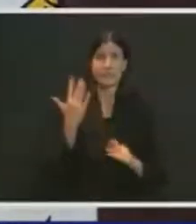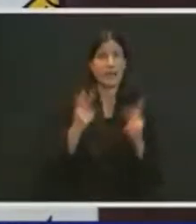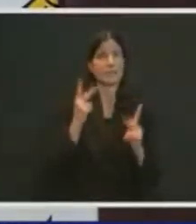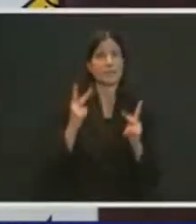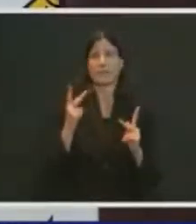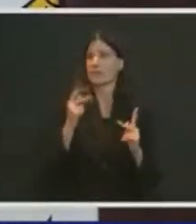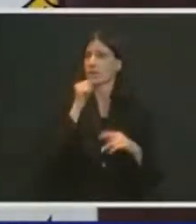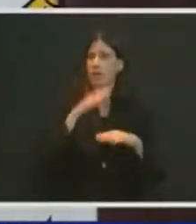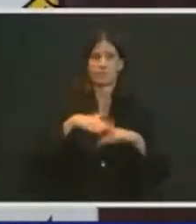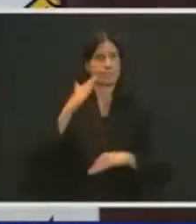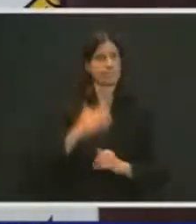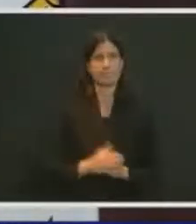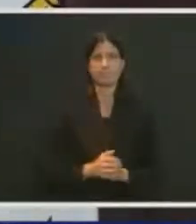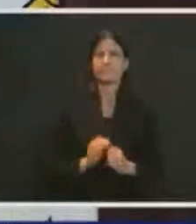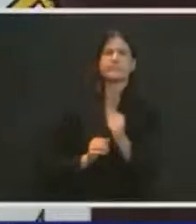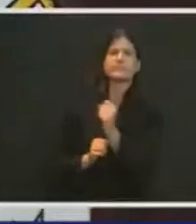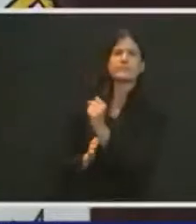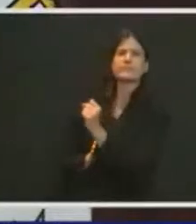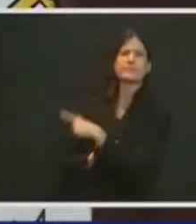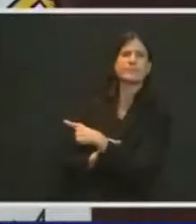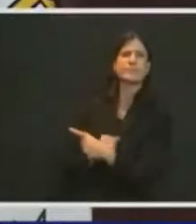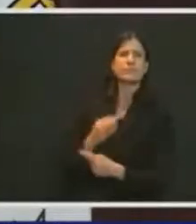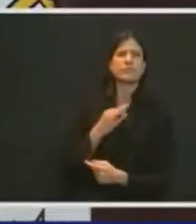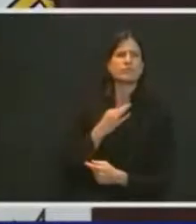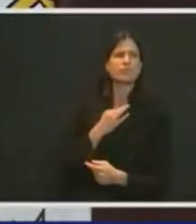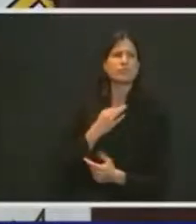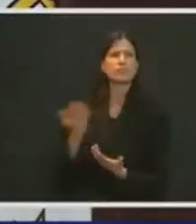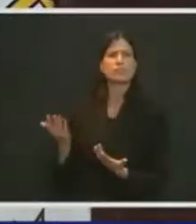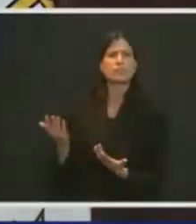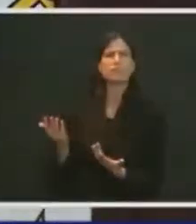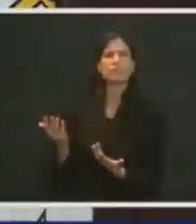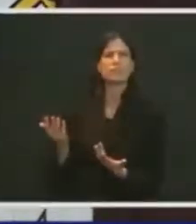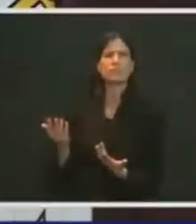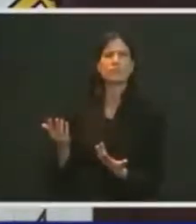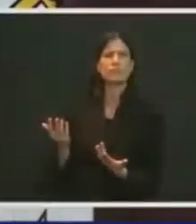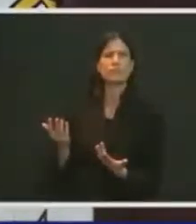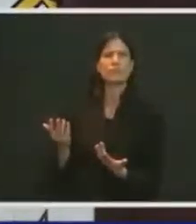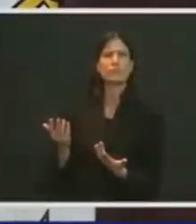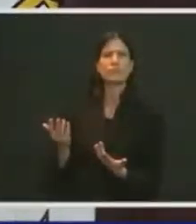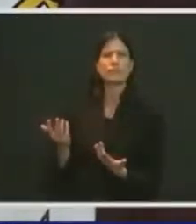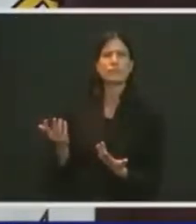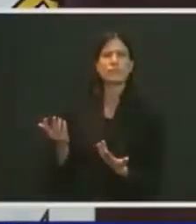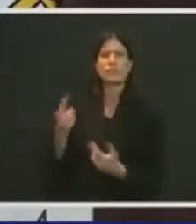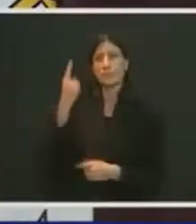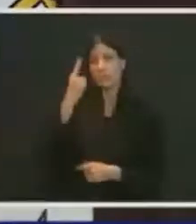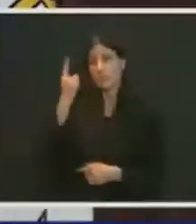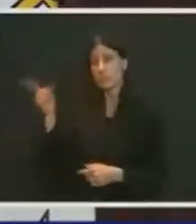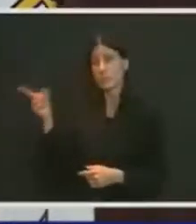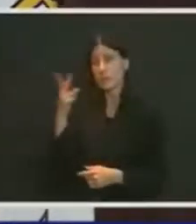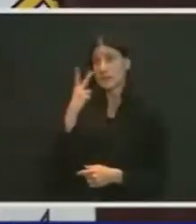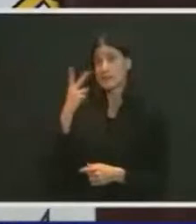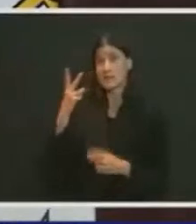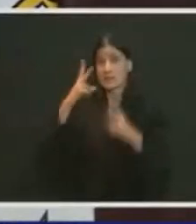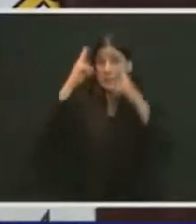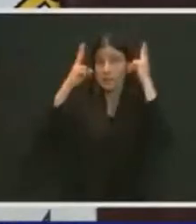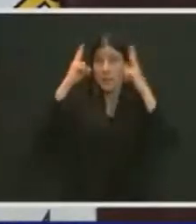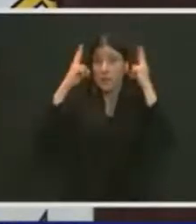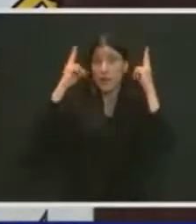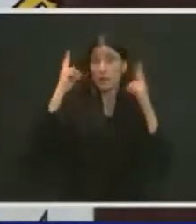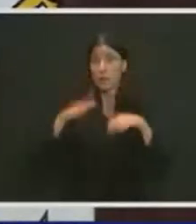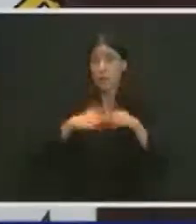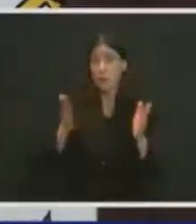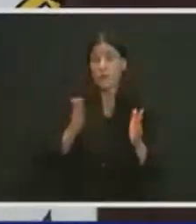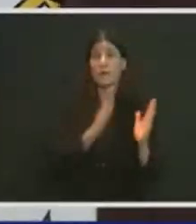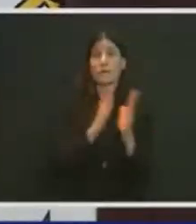plan. You had your hand up and to get called on. Thank you. Do you see allowing salons to open at the start of phase 2 or further on in phase